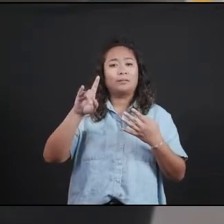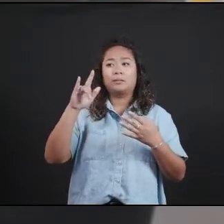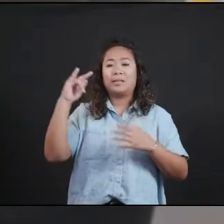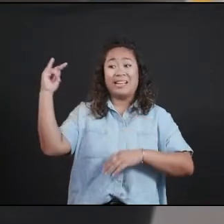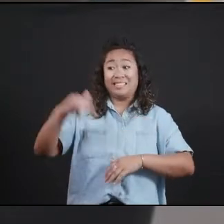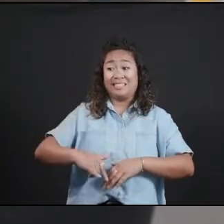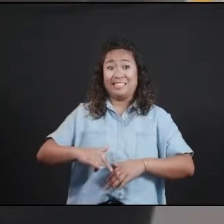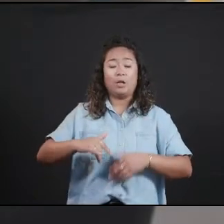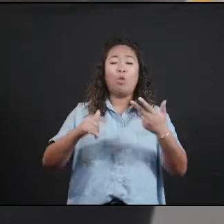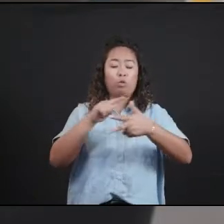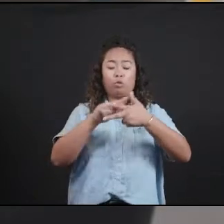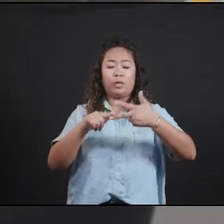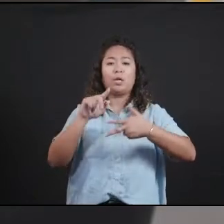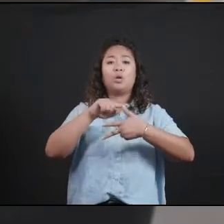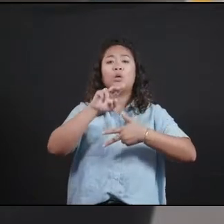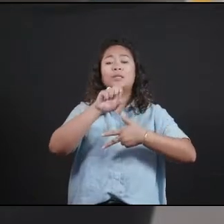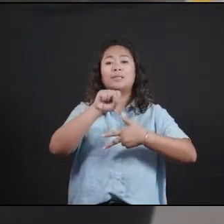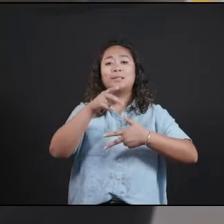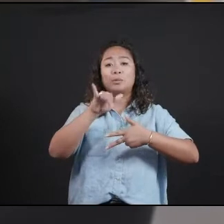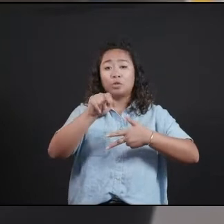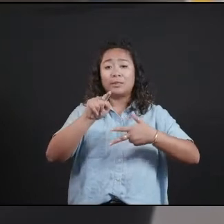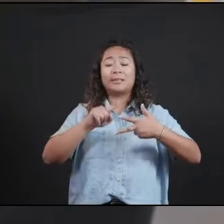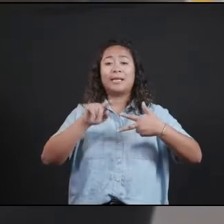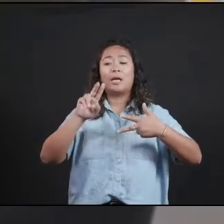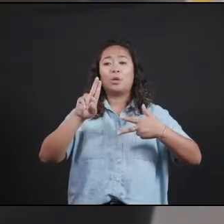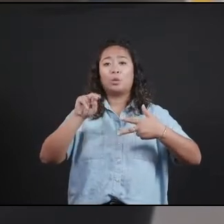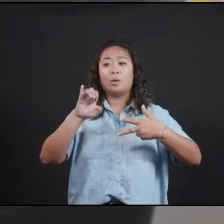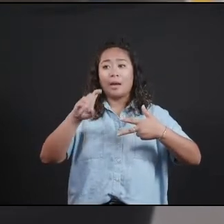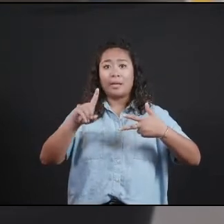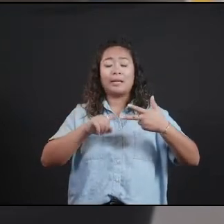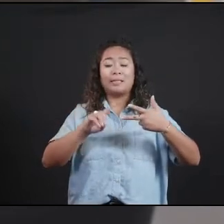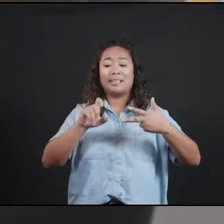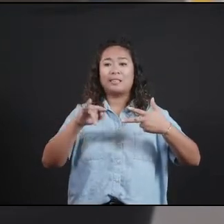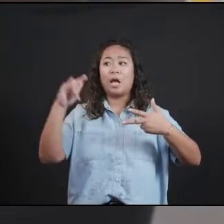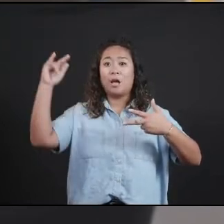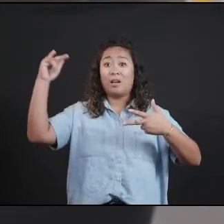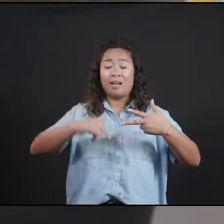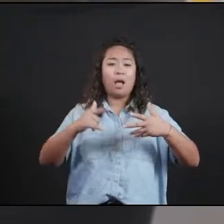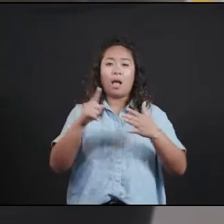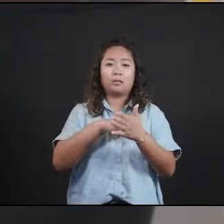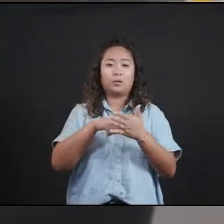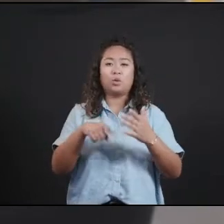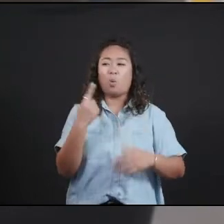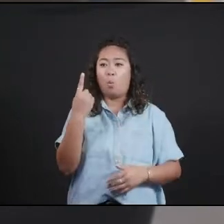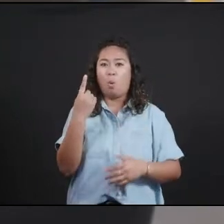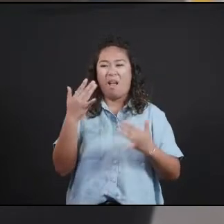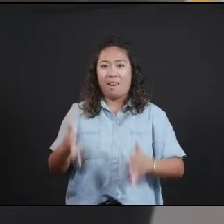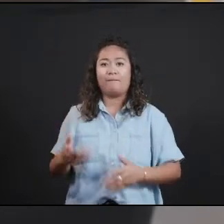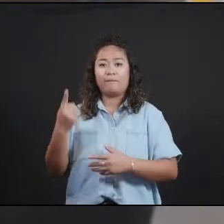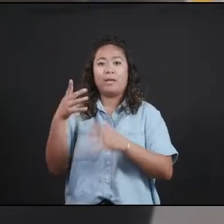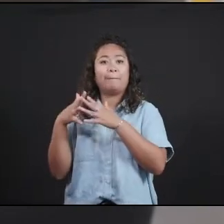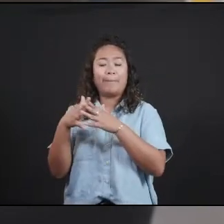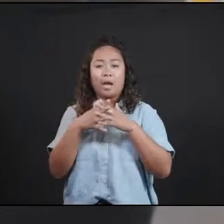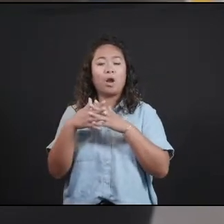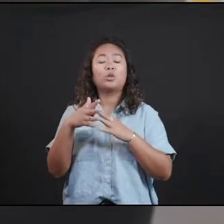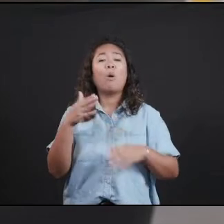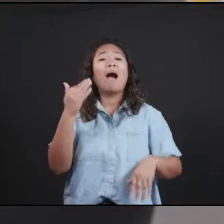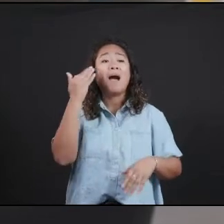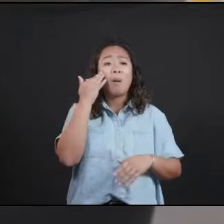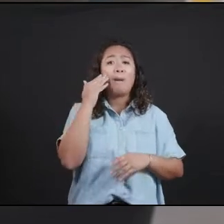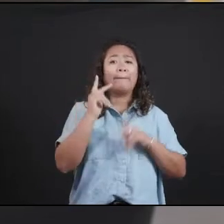from COVID-19 in St. Thomas. Governor, my question, I have a couple of them. First, can you talk a little bit about the airlines?